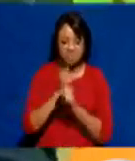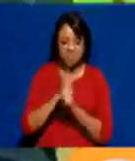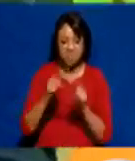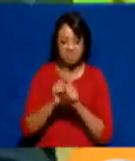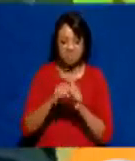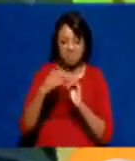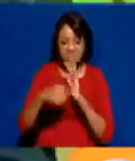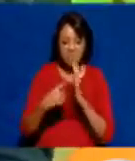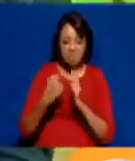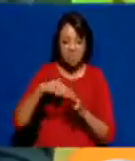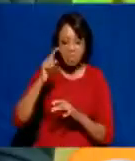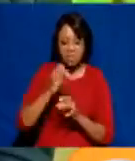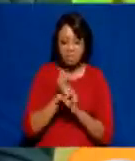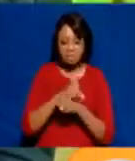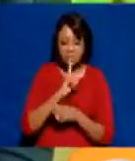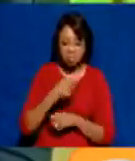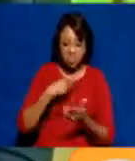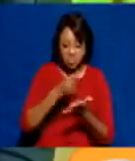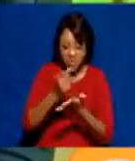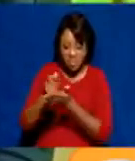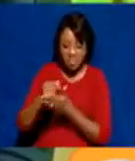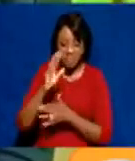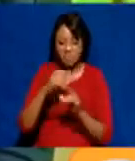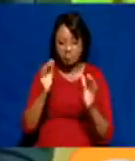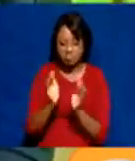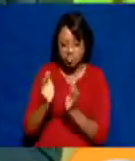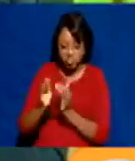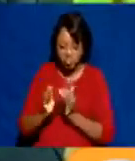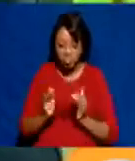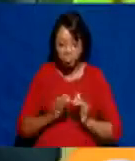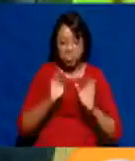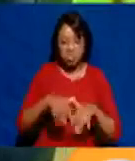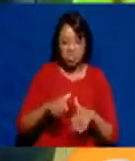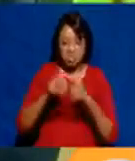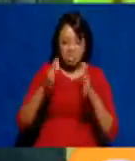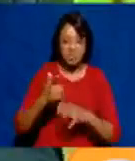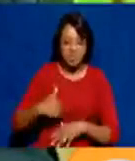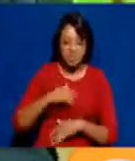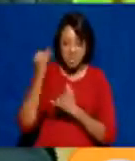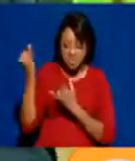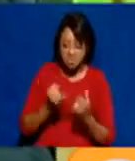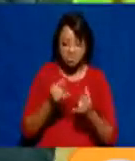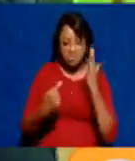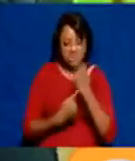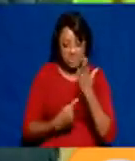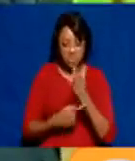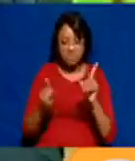we ensure that you have to also buy from small aggregators. Okay. Yeah. So we are tapping as we introduce technology in the sector.